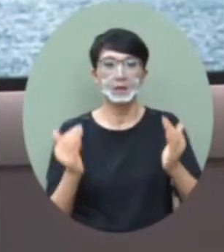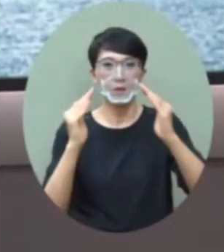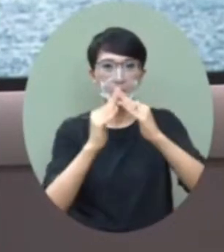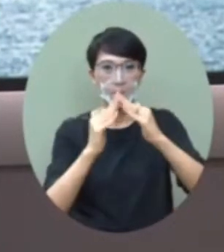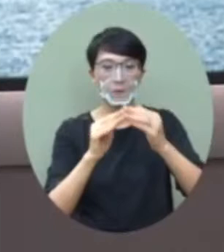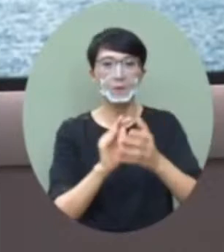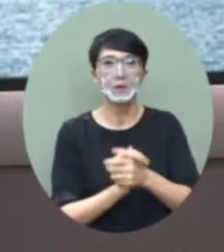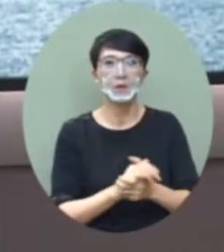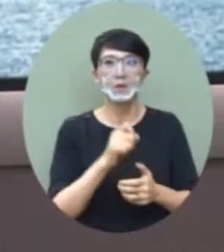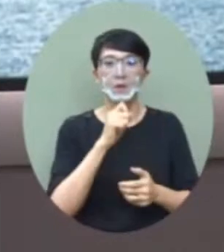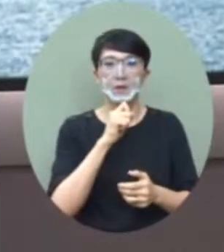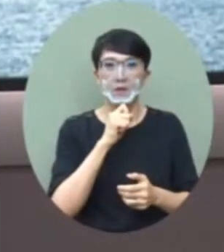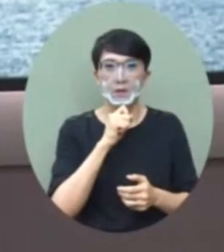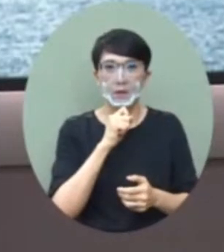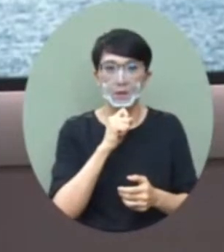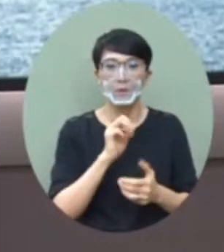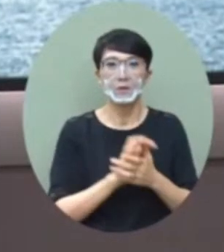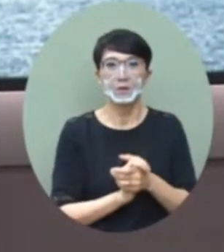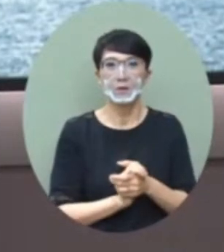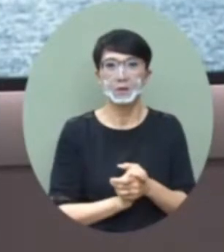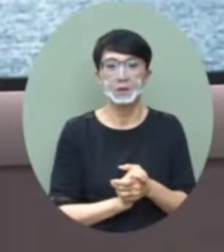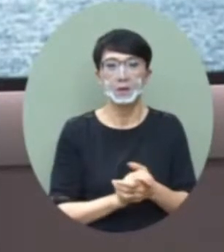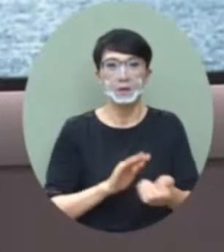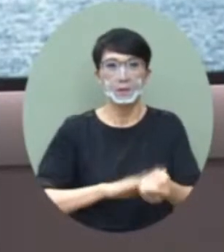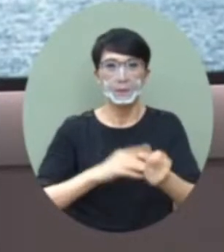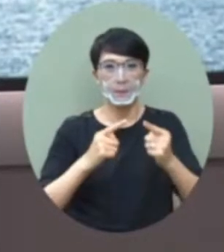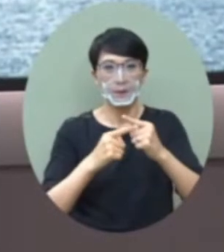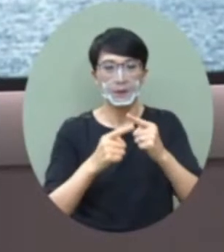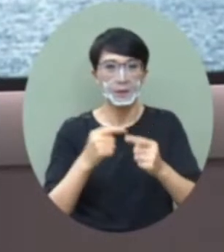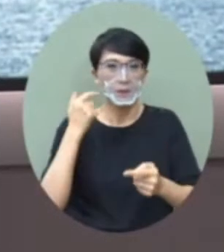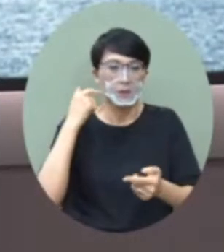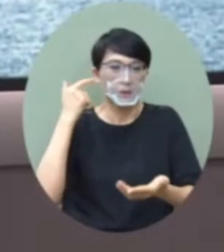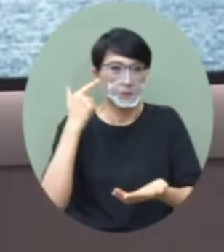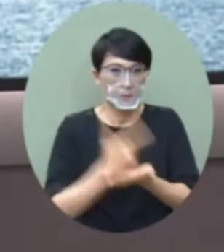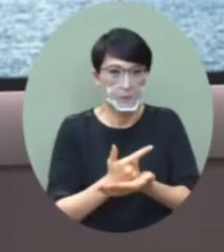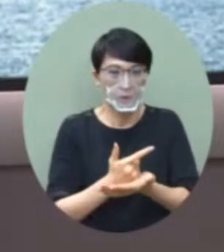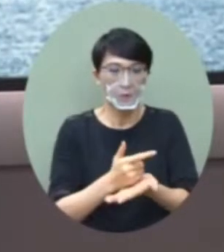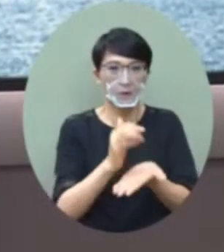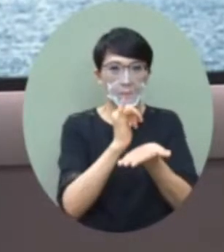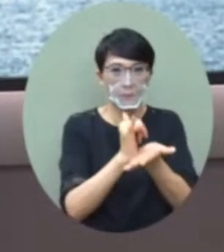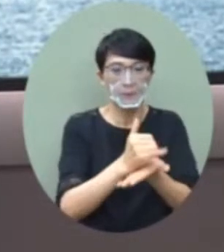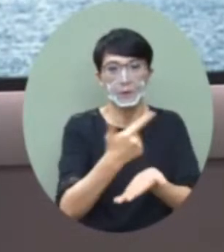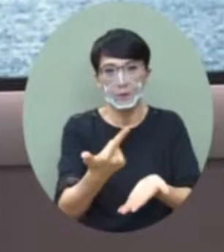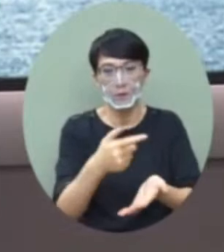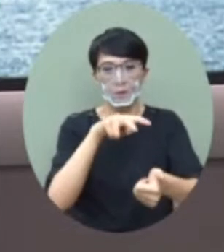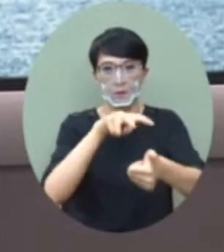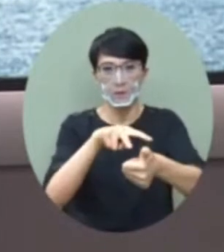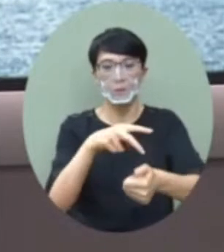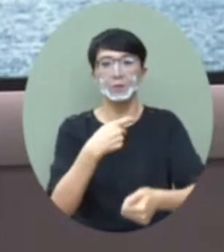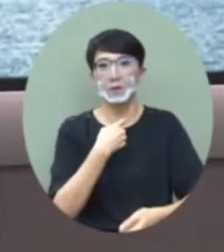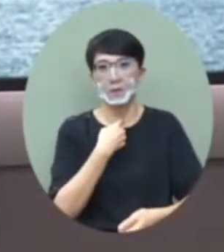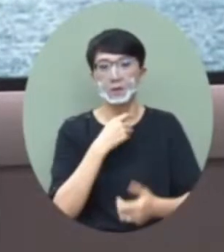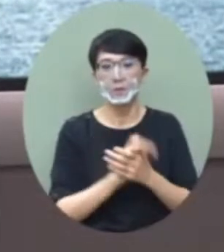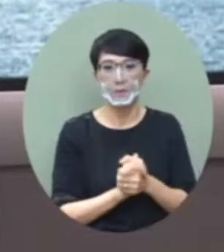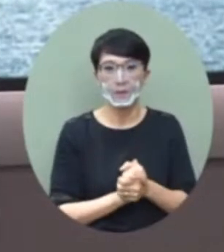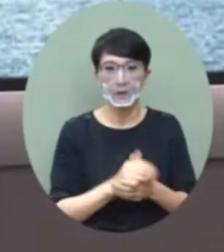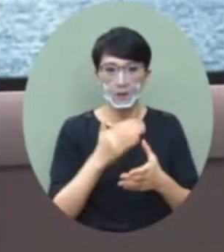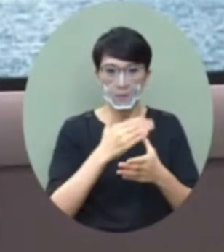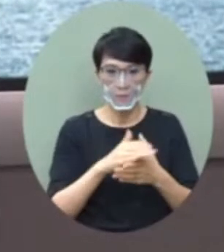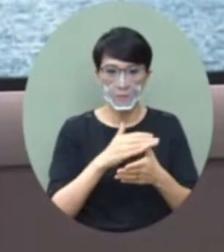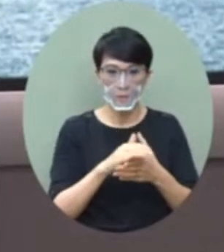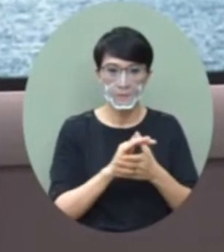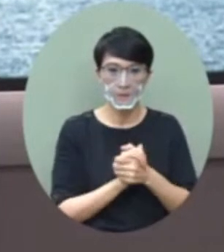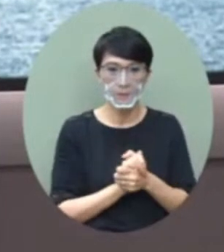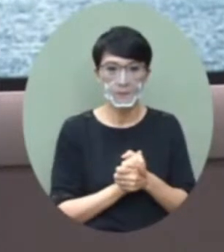Previously, we had 1,000 beds, but we have only admitted a few hundred patients because we have to focus